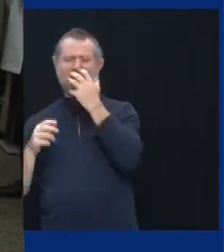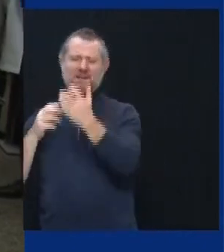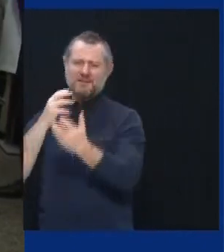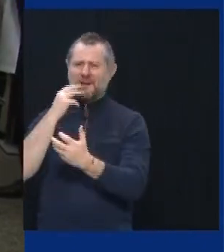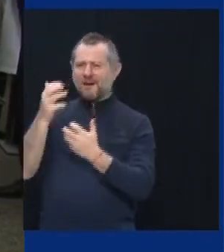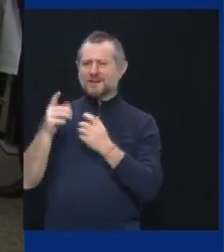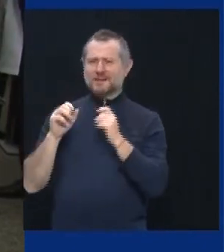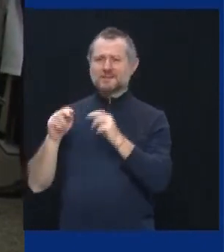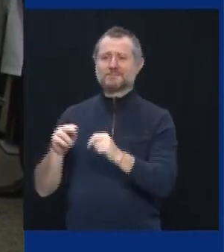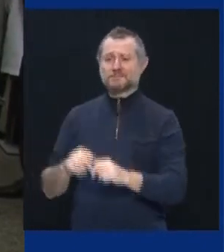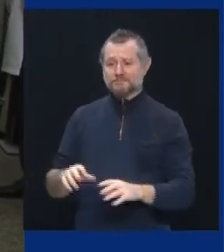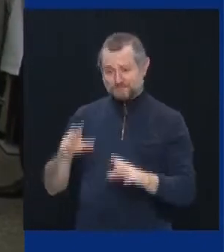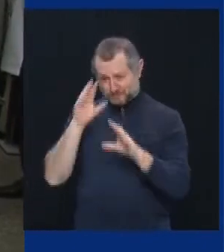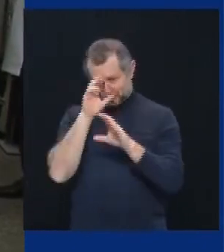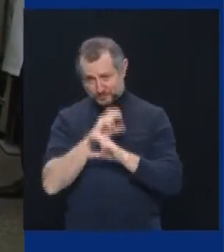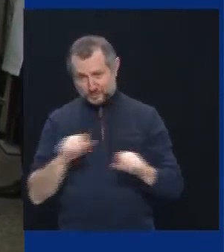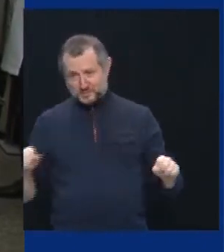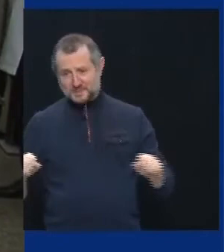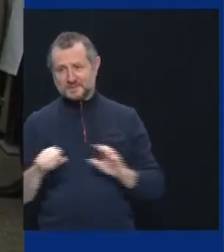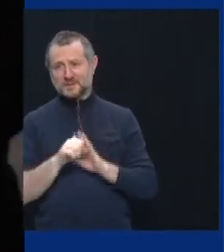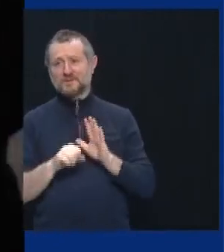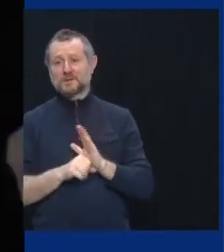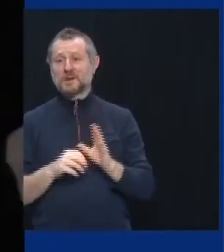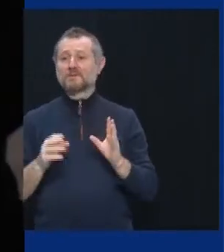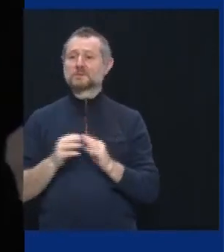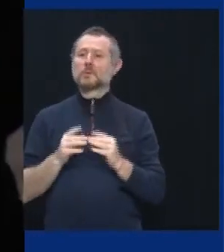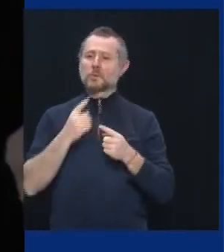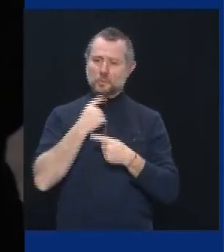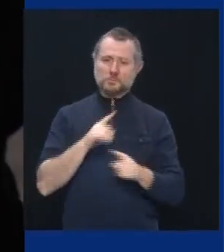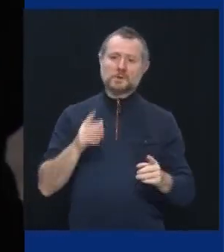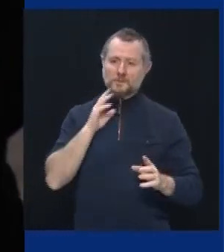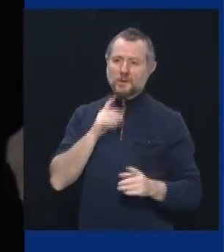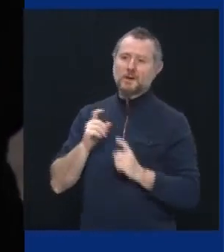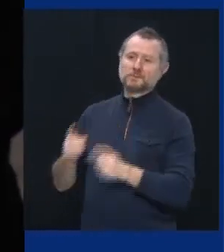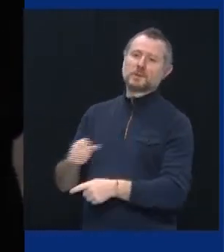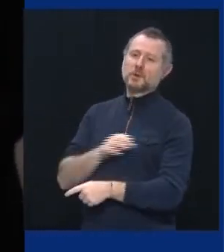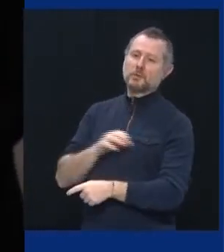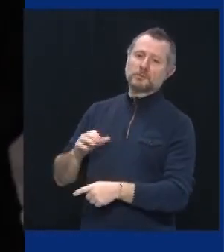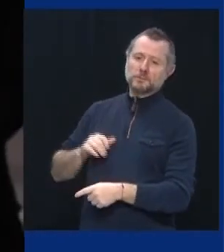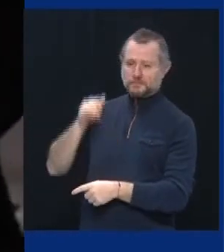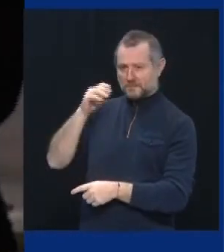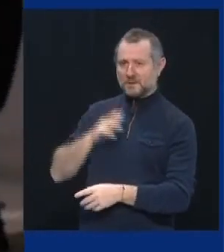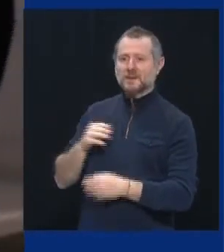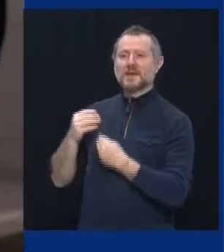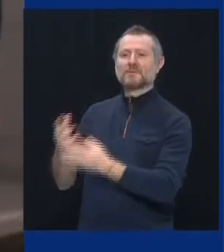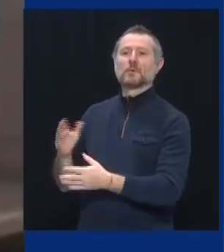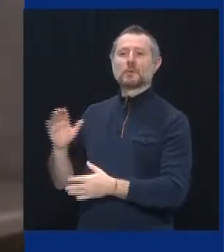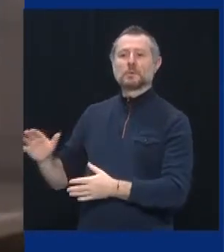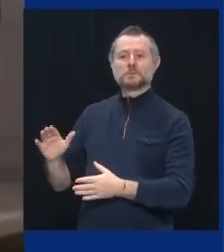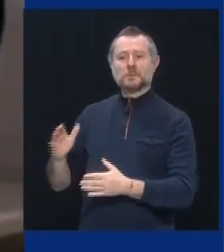The president of the state convention said we're going to give Congressman Rangel his license now.